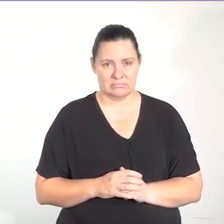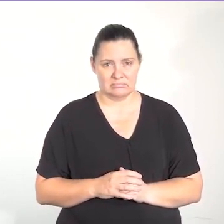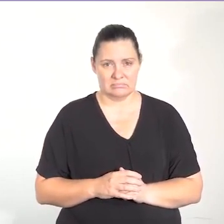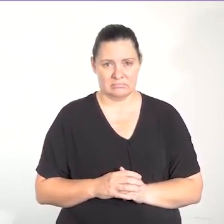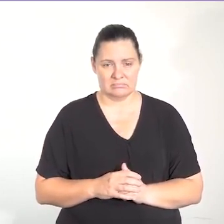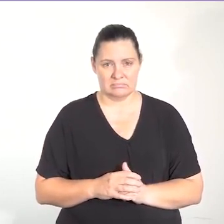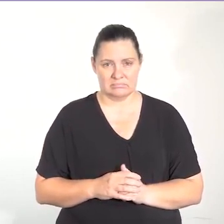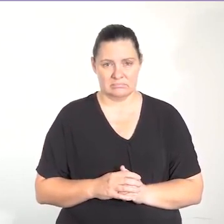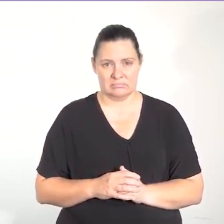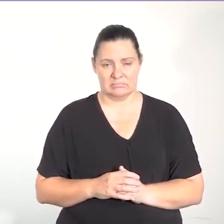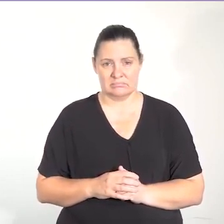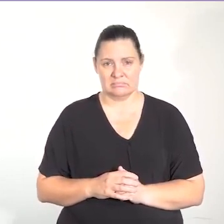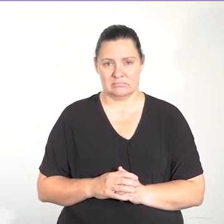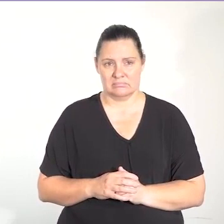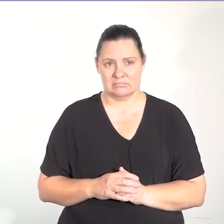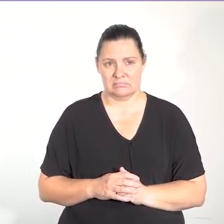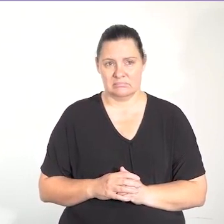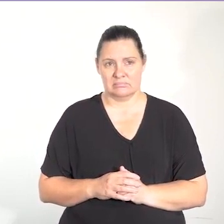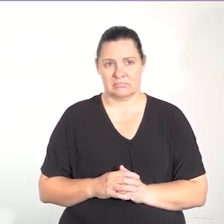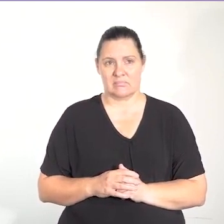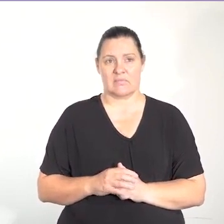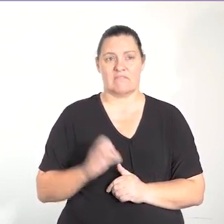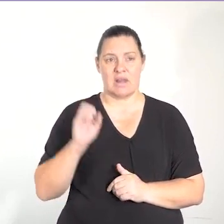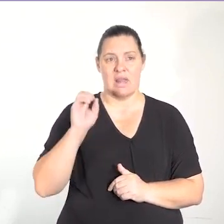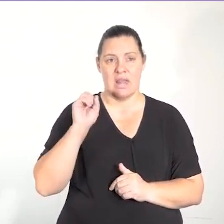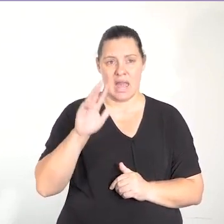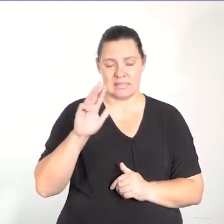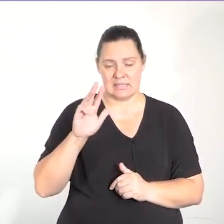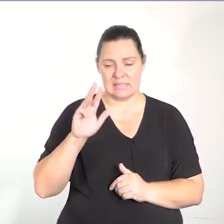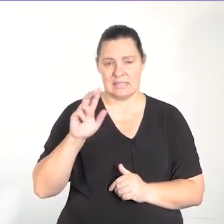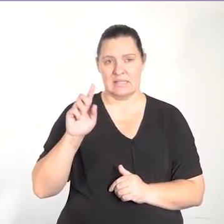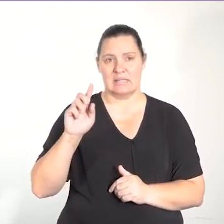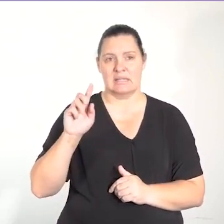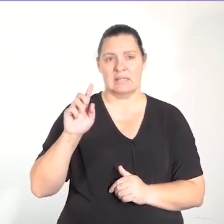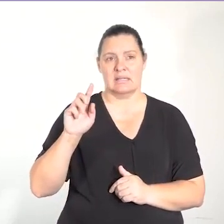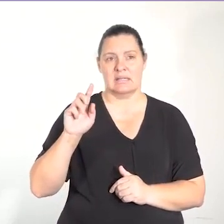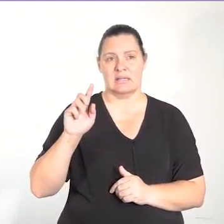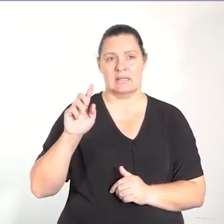Okay. So from 19 rands and 95 cents, we went up to